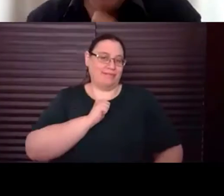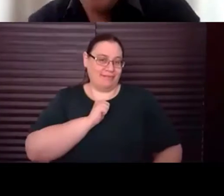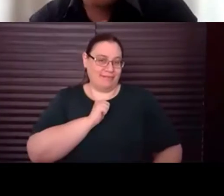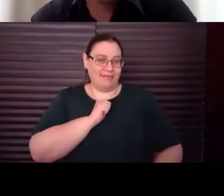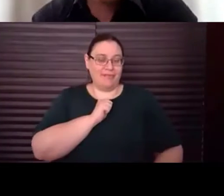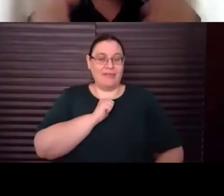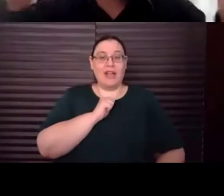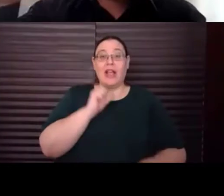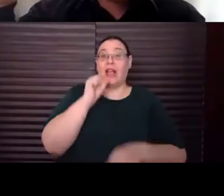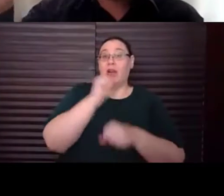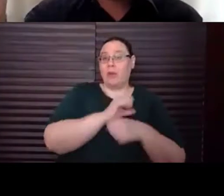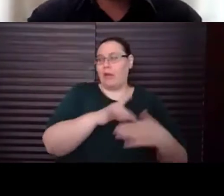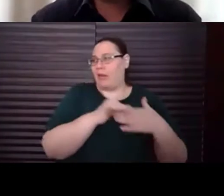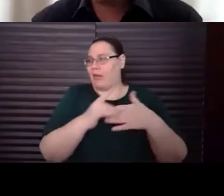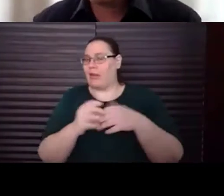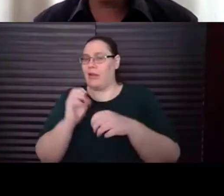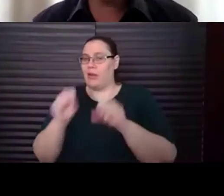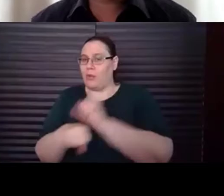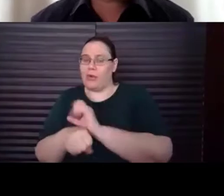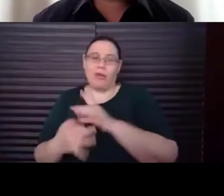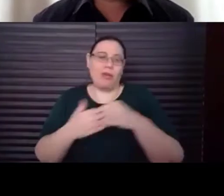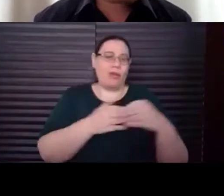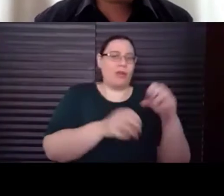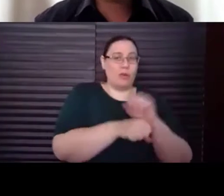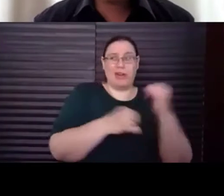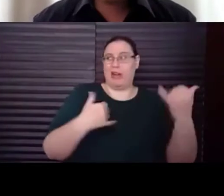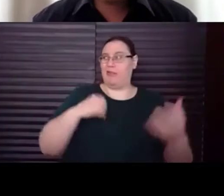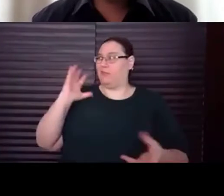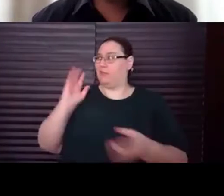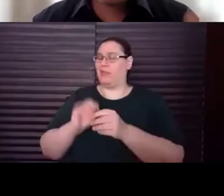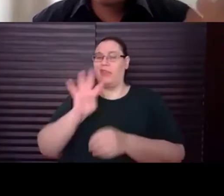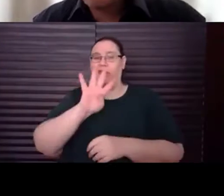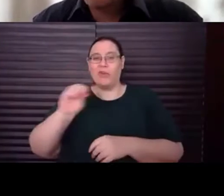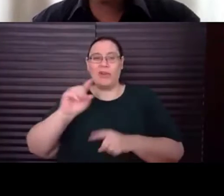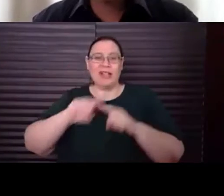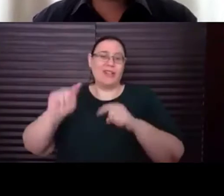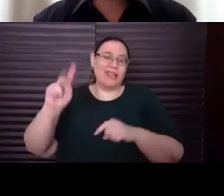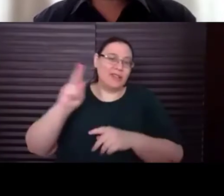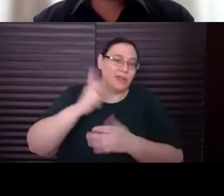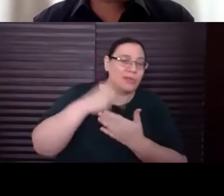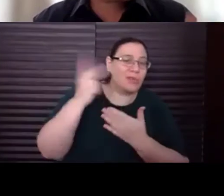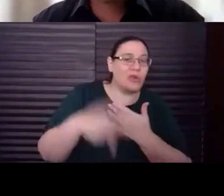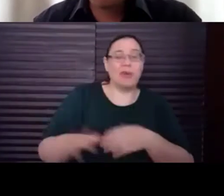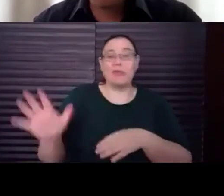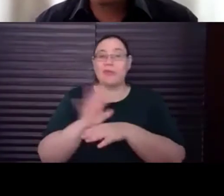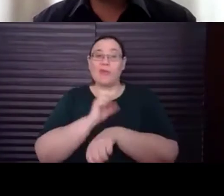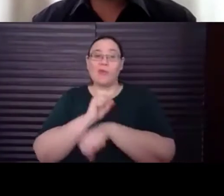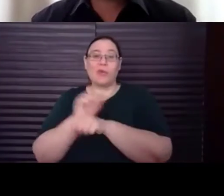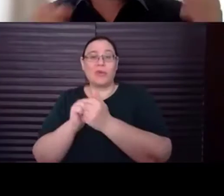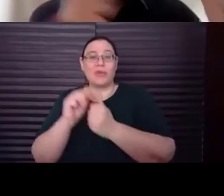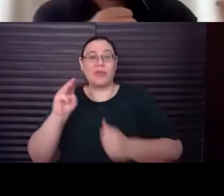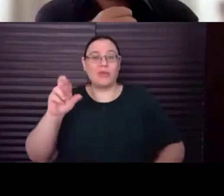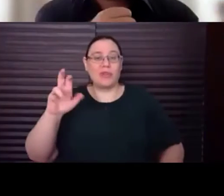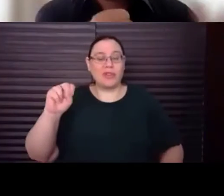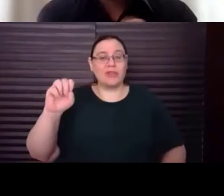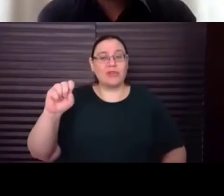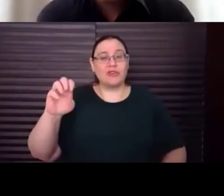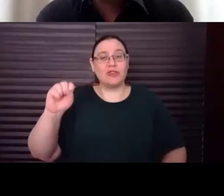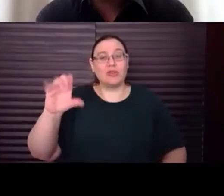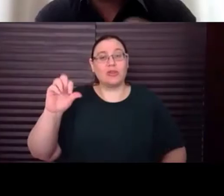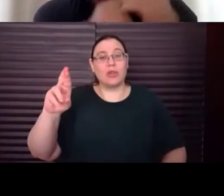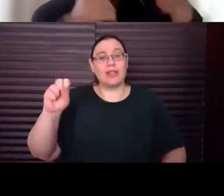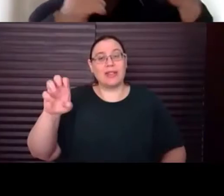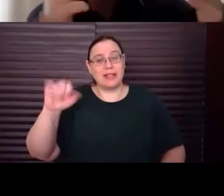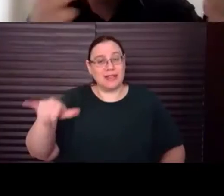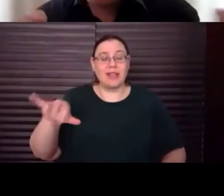to work. And to date, I've been in over 40 TV shows and movies. I've gotten the chance to work with Martin Scorsese, the Farley brothers, but the majority of that has